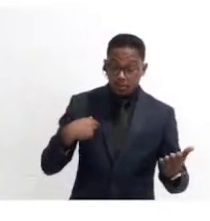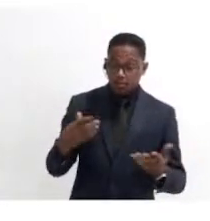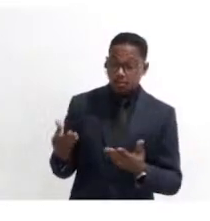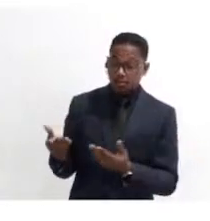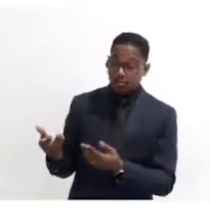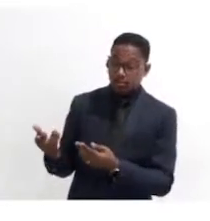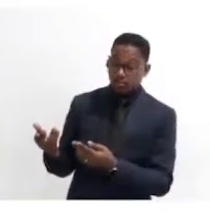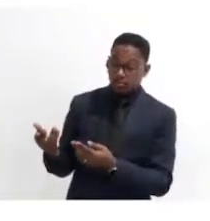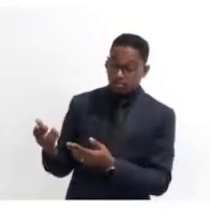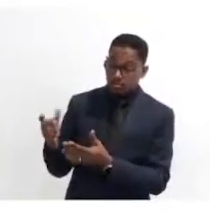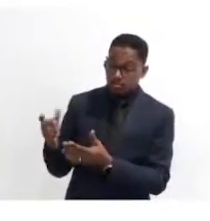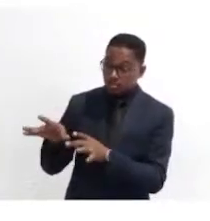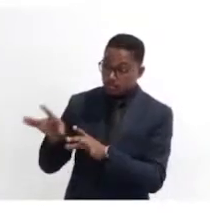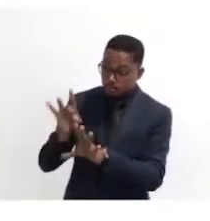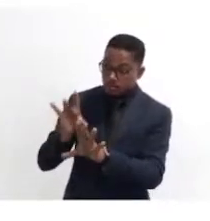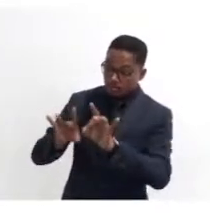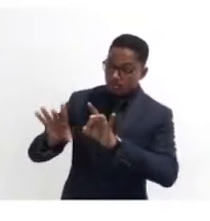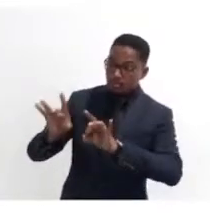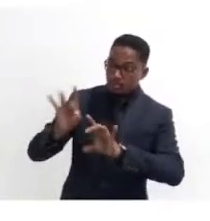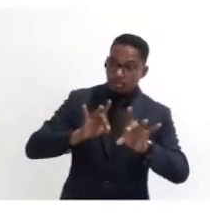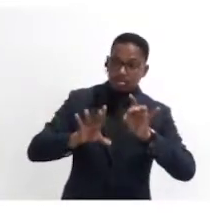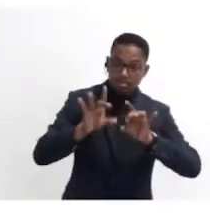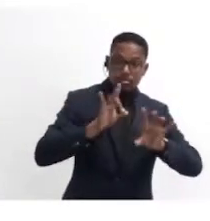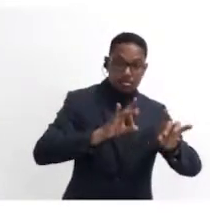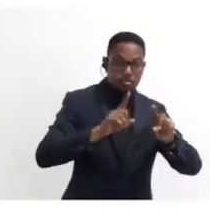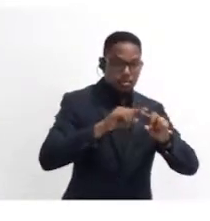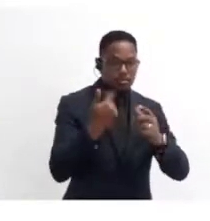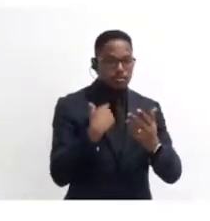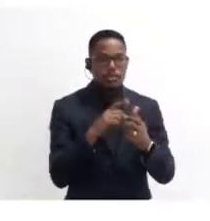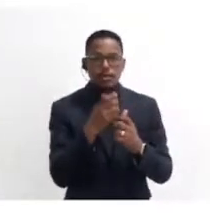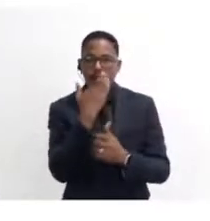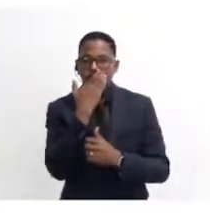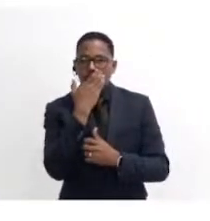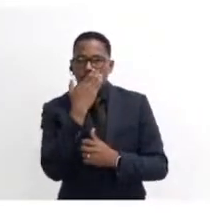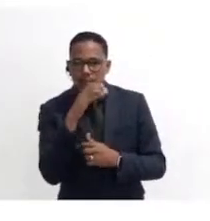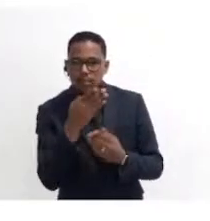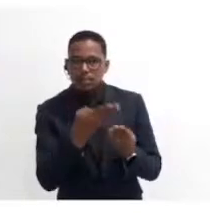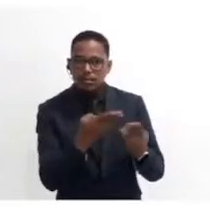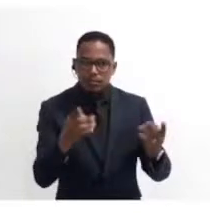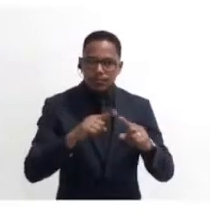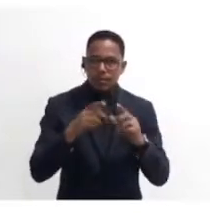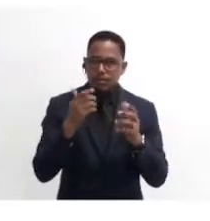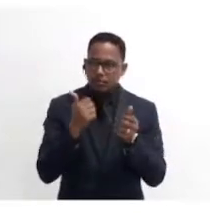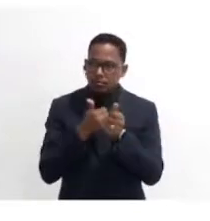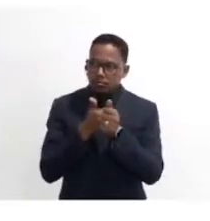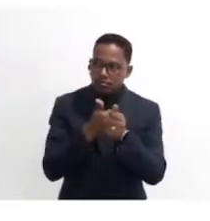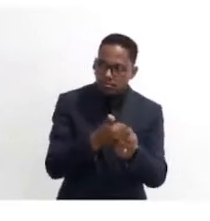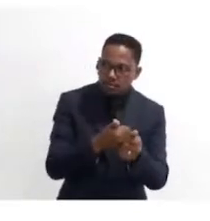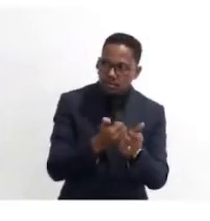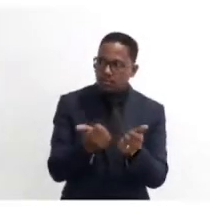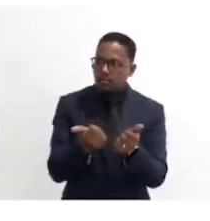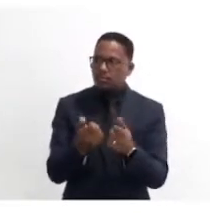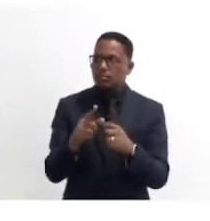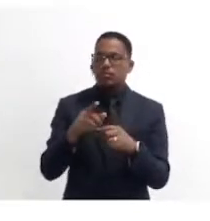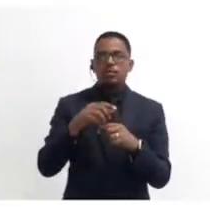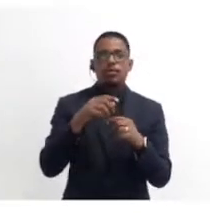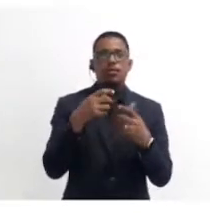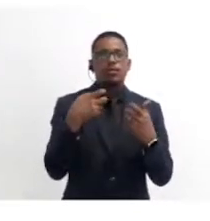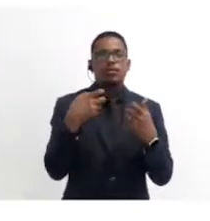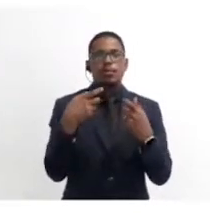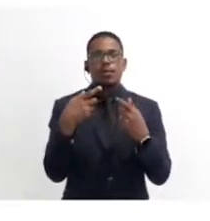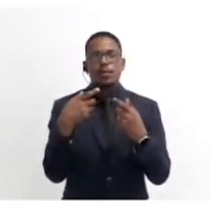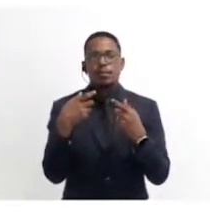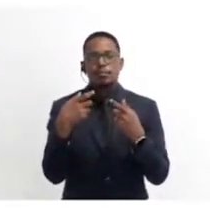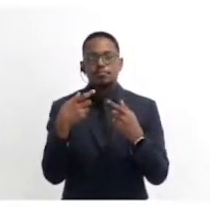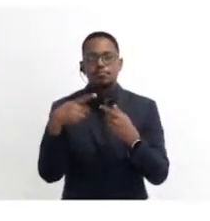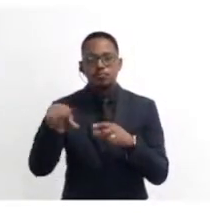thermal properties and expansion properties and electrical properties. So depending on what your application